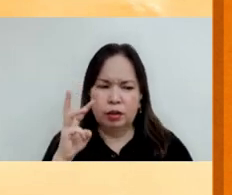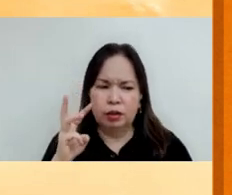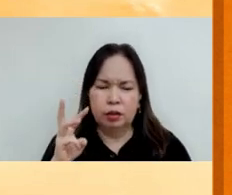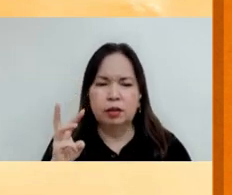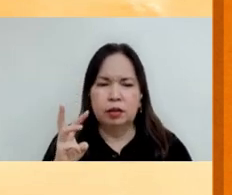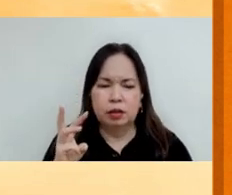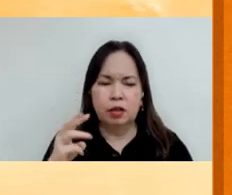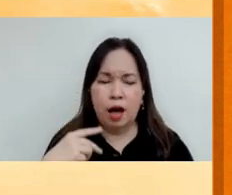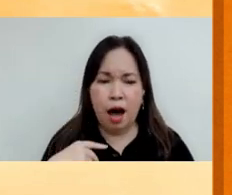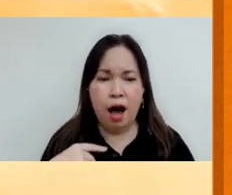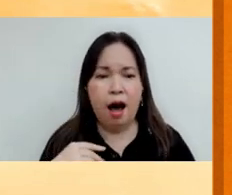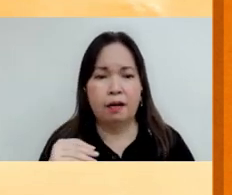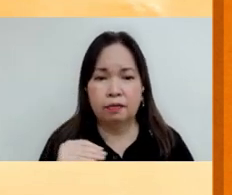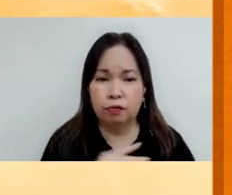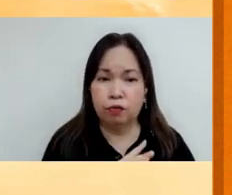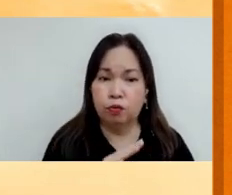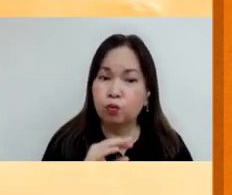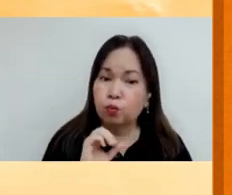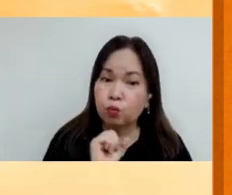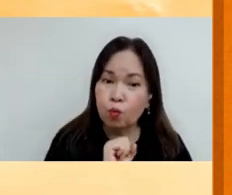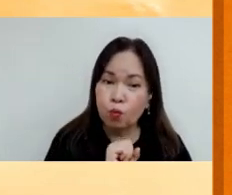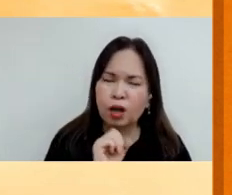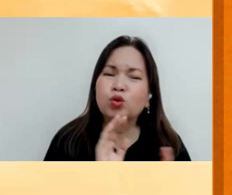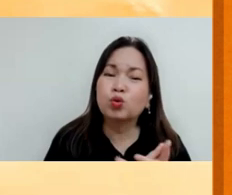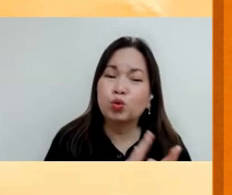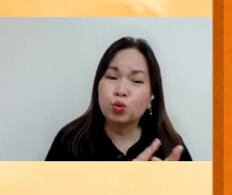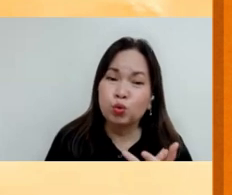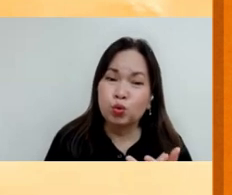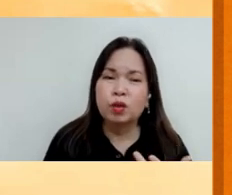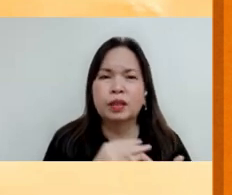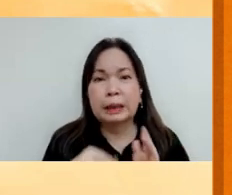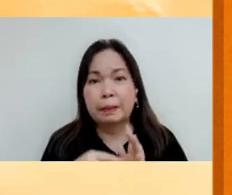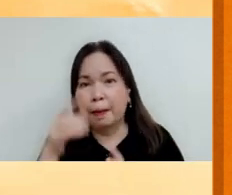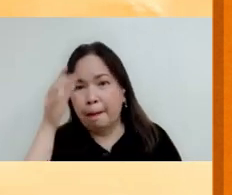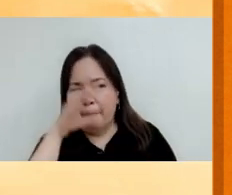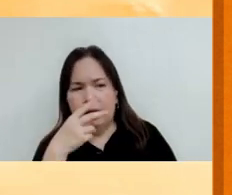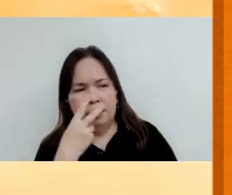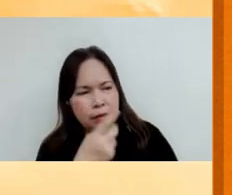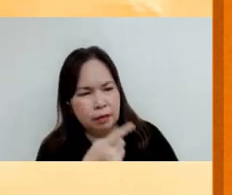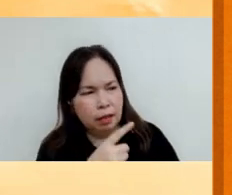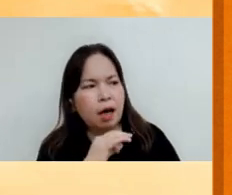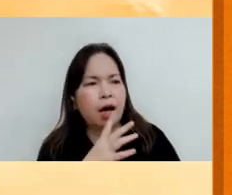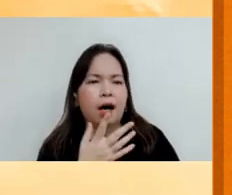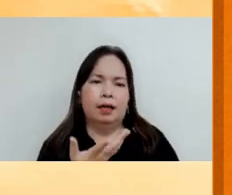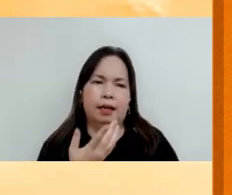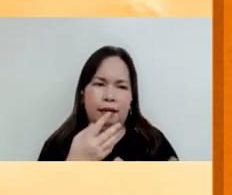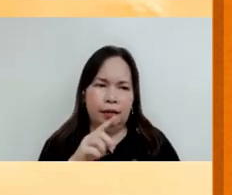no? Sometimes that's the first, usually parents only notice the anxiety when the child is already failing, and that's when they